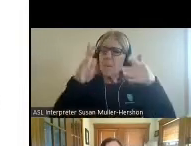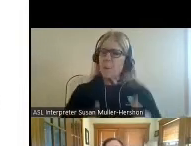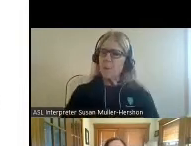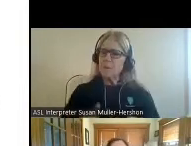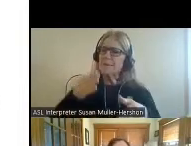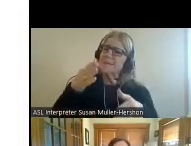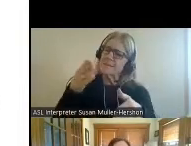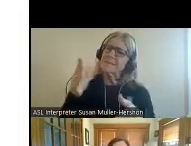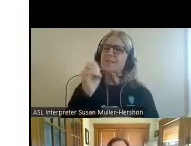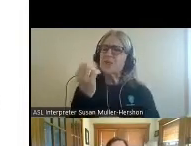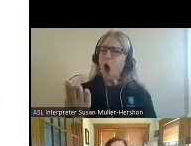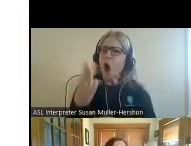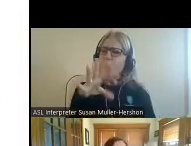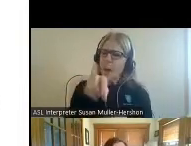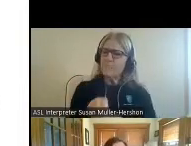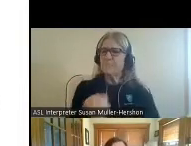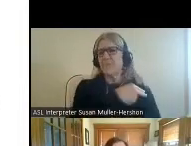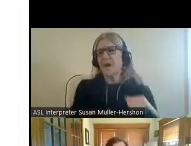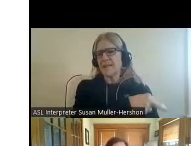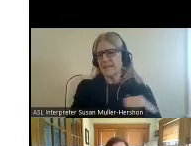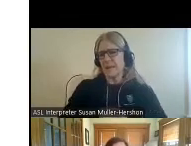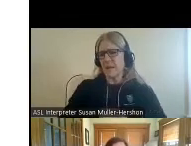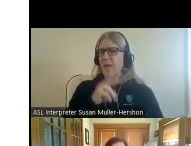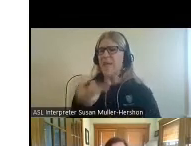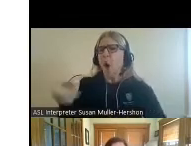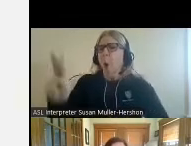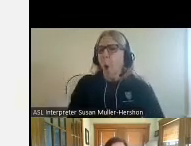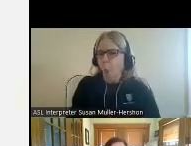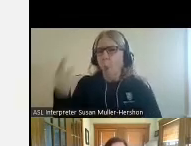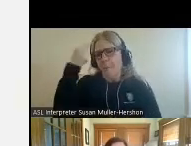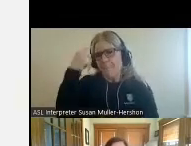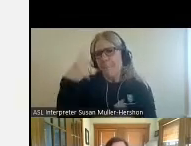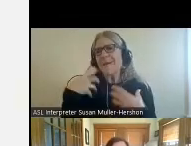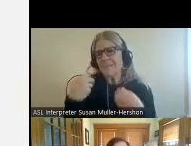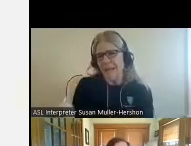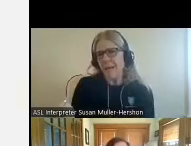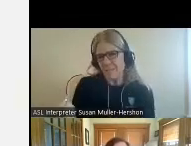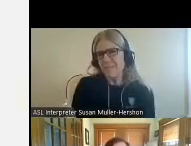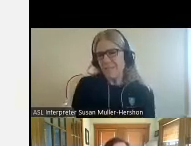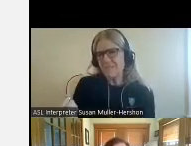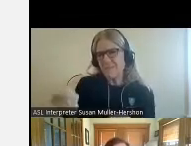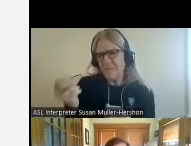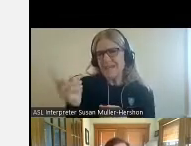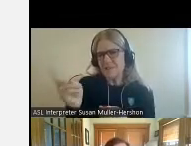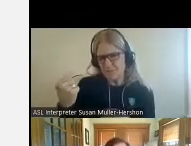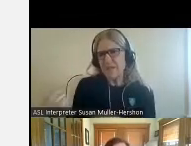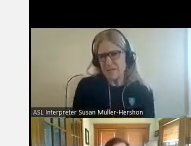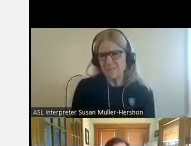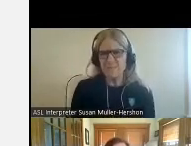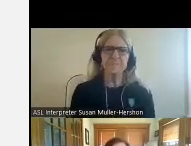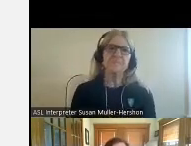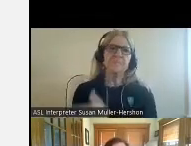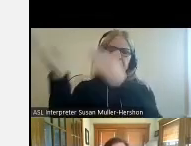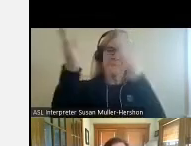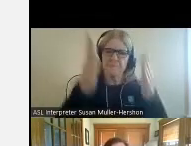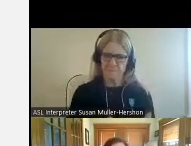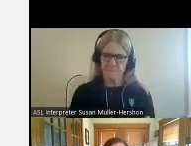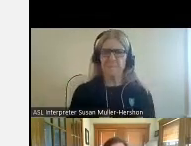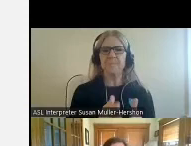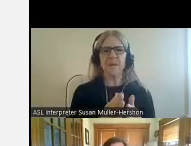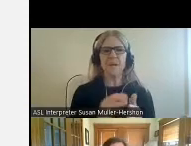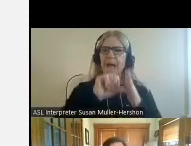within a hospital system, and their own mental health history. So I did want to take this opportunity to highlight a couple